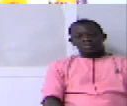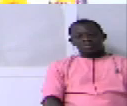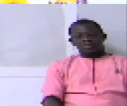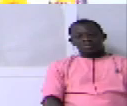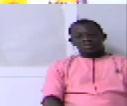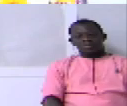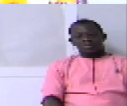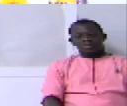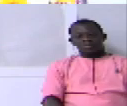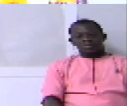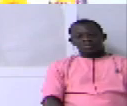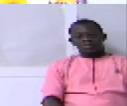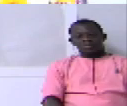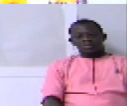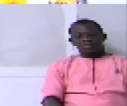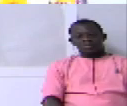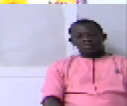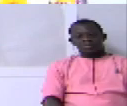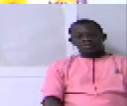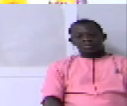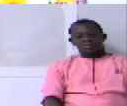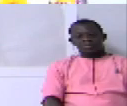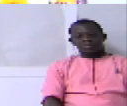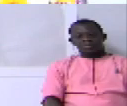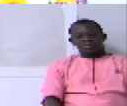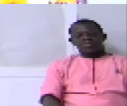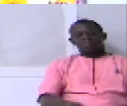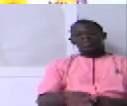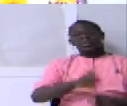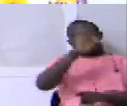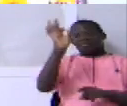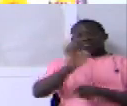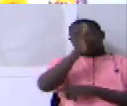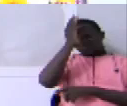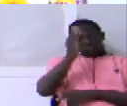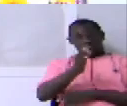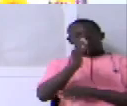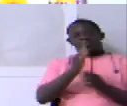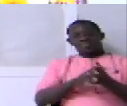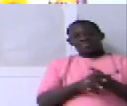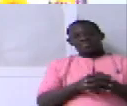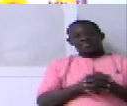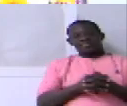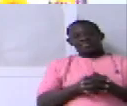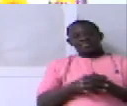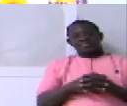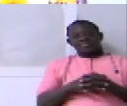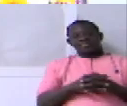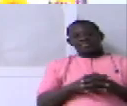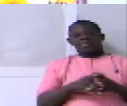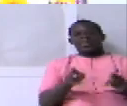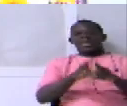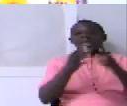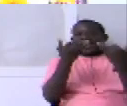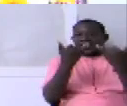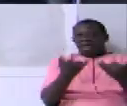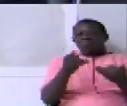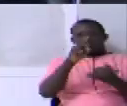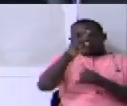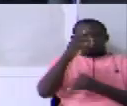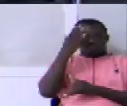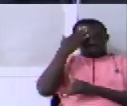betelika otajire yake kasola nkola. That's very true. Siedo ko muto nyaldi. Now that you know